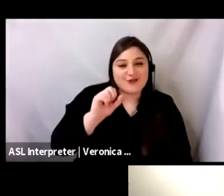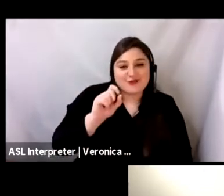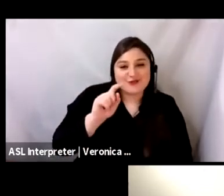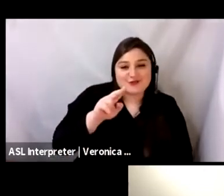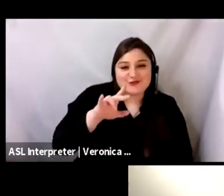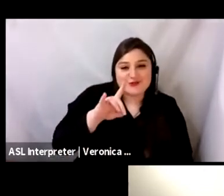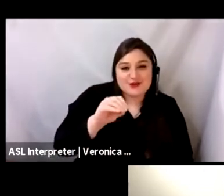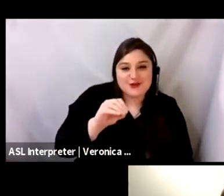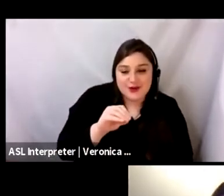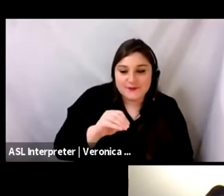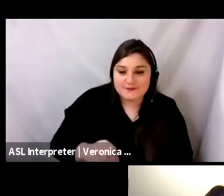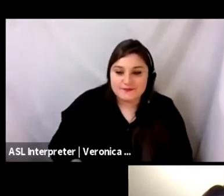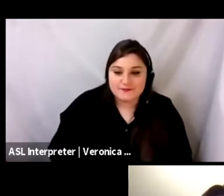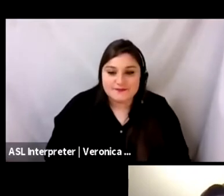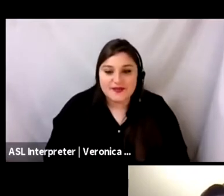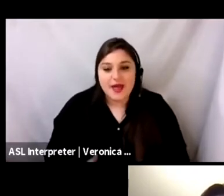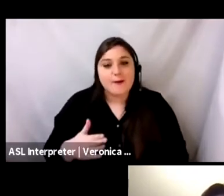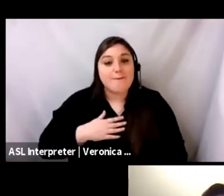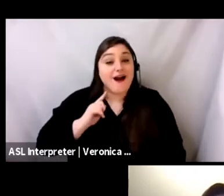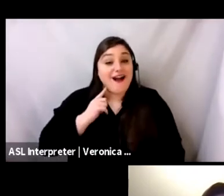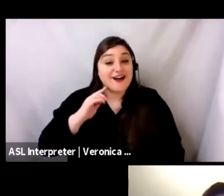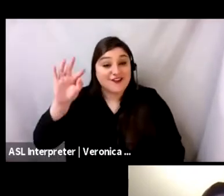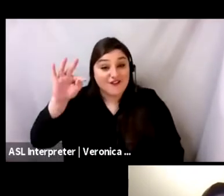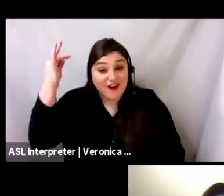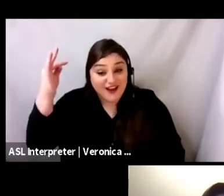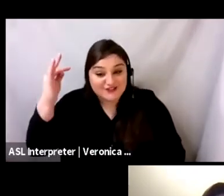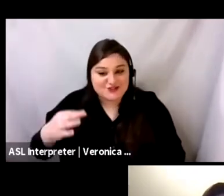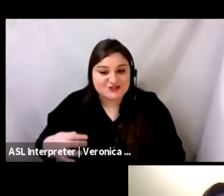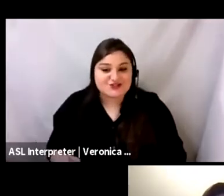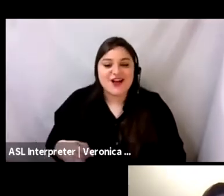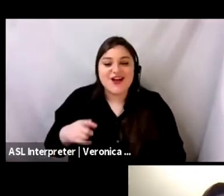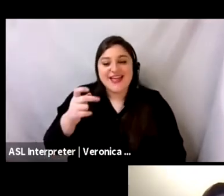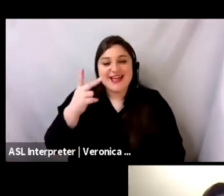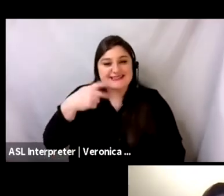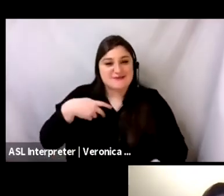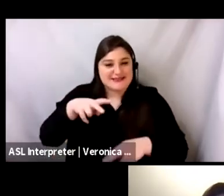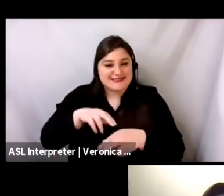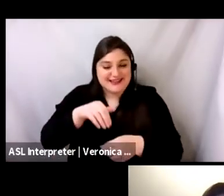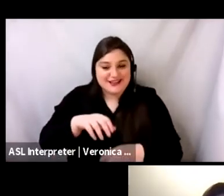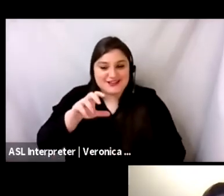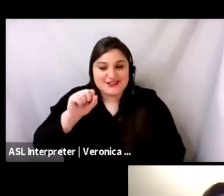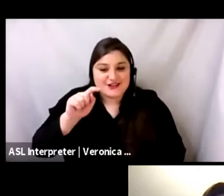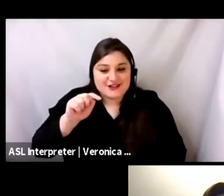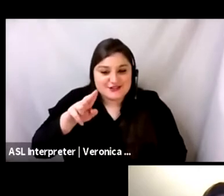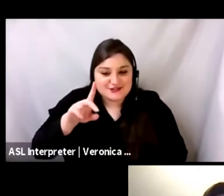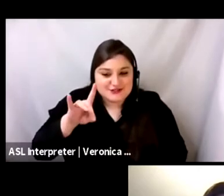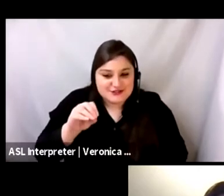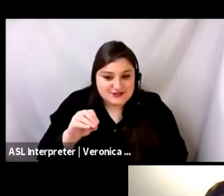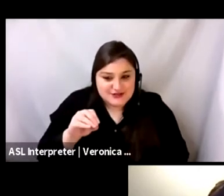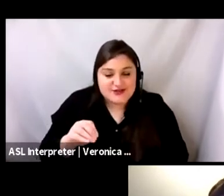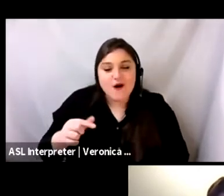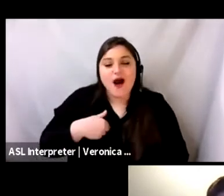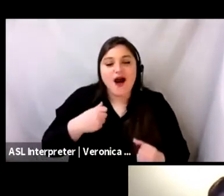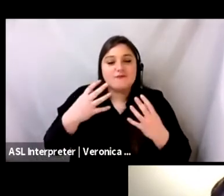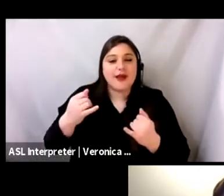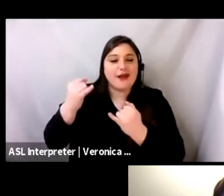wall next to me where you can see many audio cables hanging. You can also see a microphone right next to me, lamps in the background,